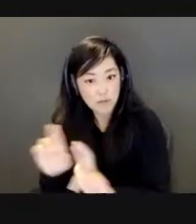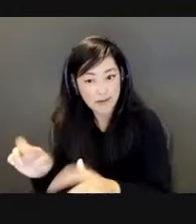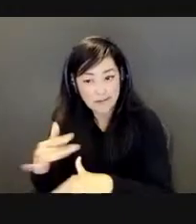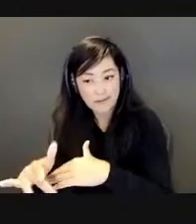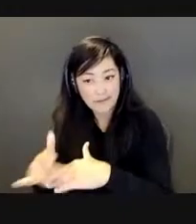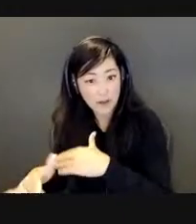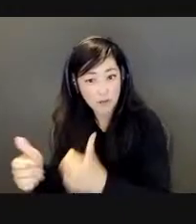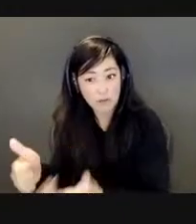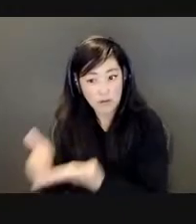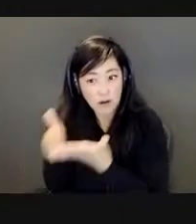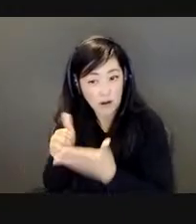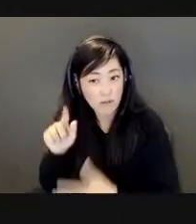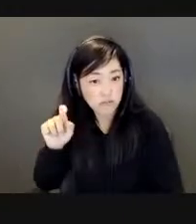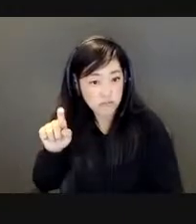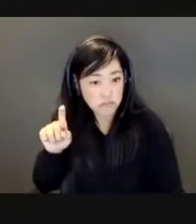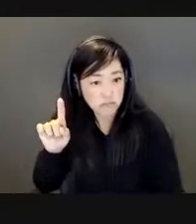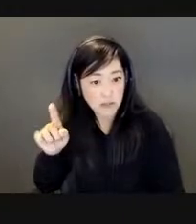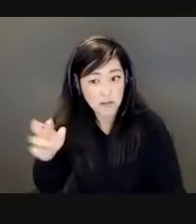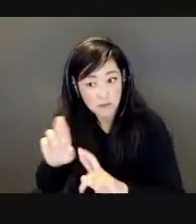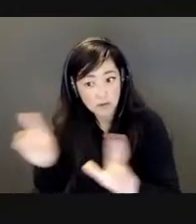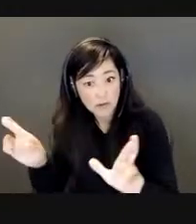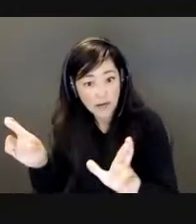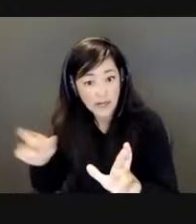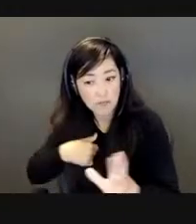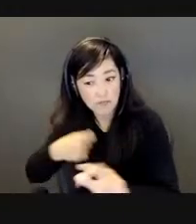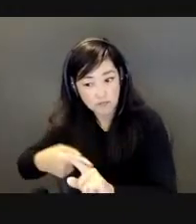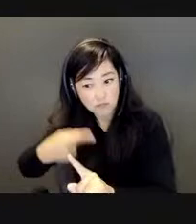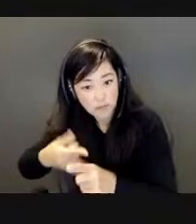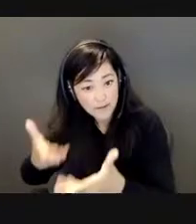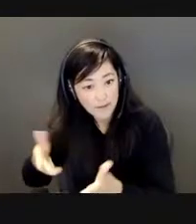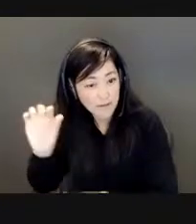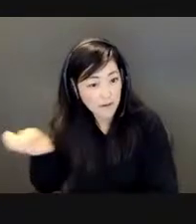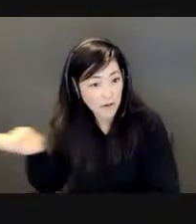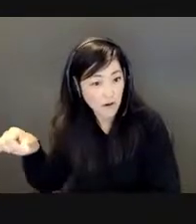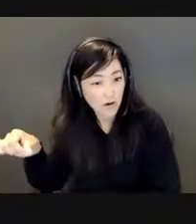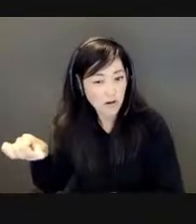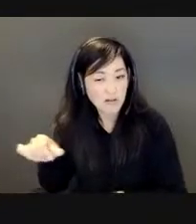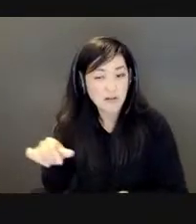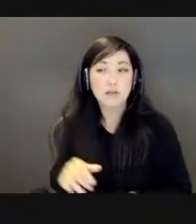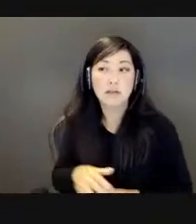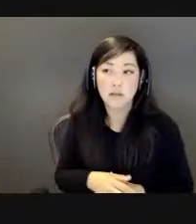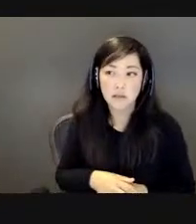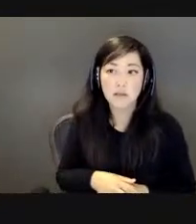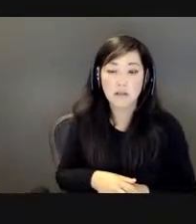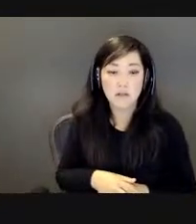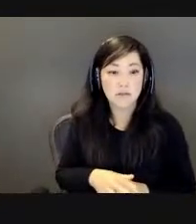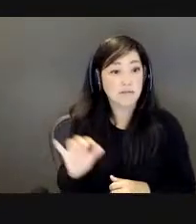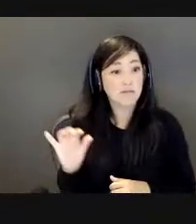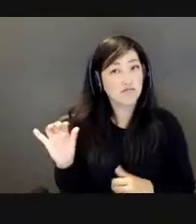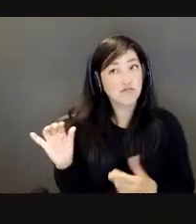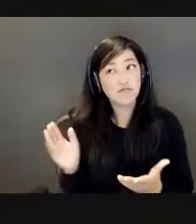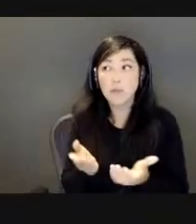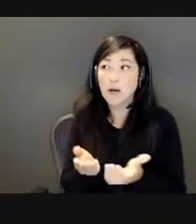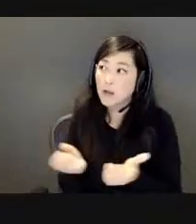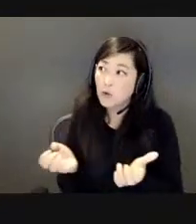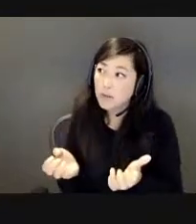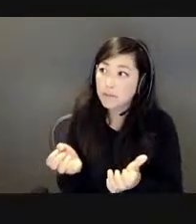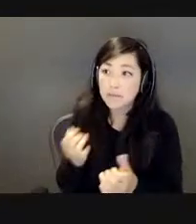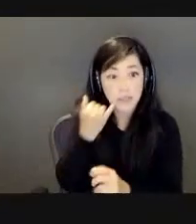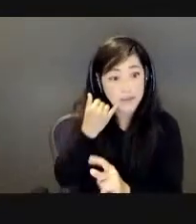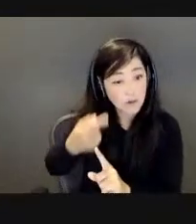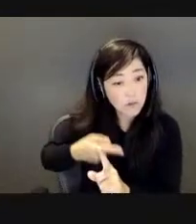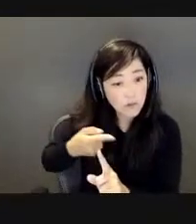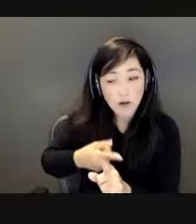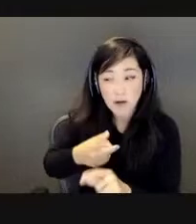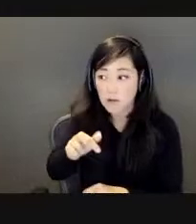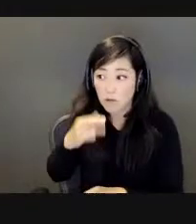that's always, the next step too. And equipment, whether it's rentals or whether we look